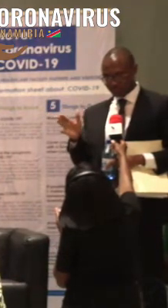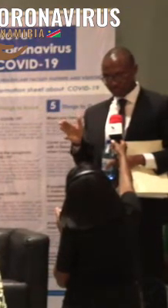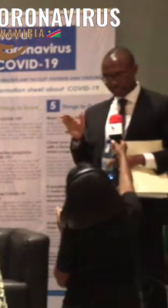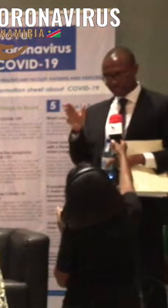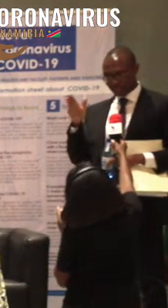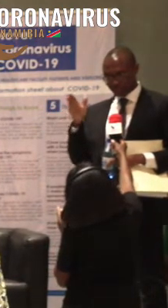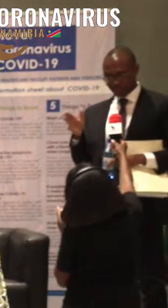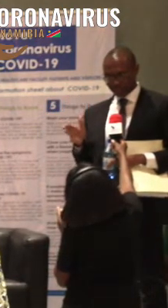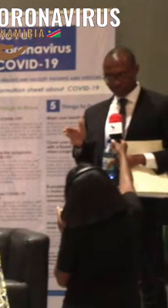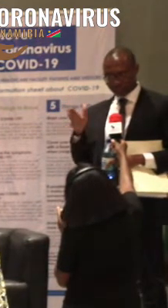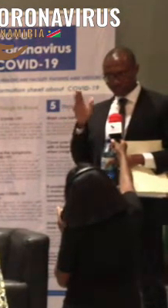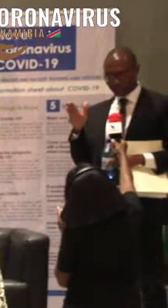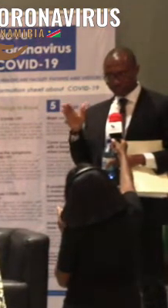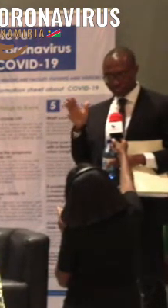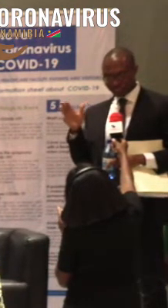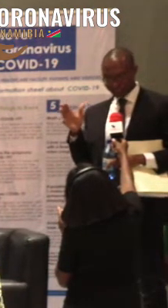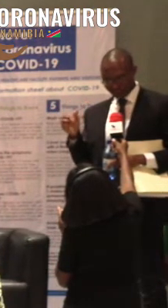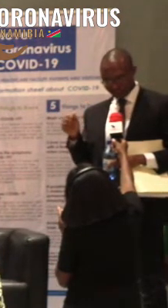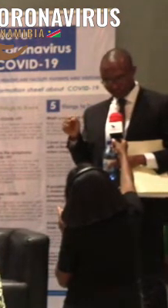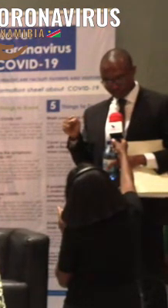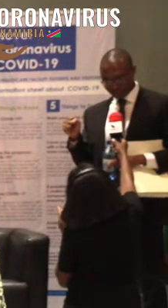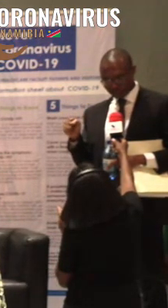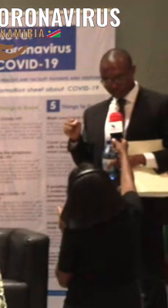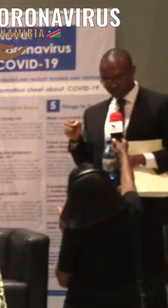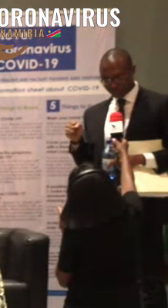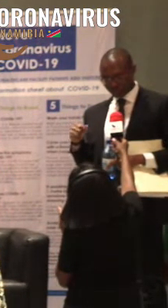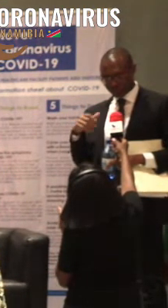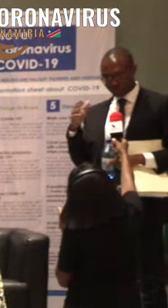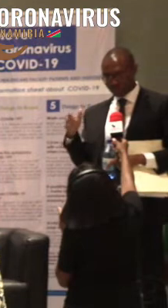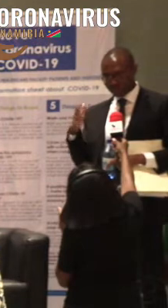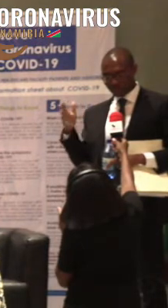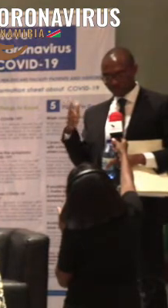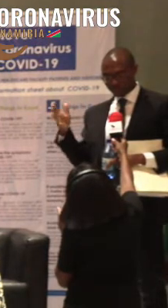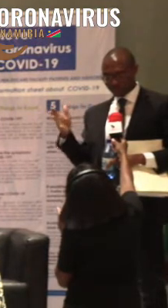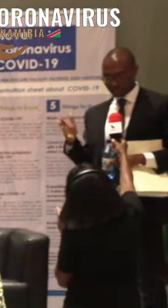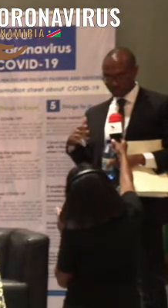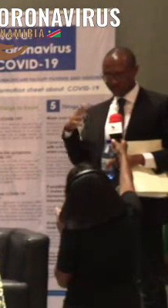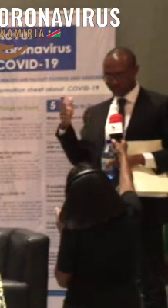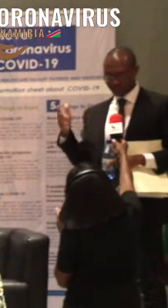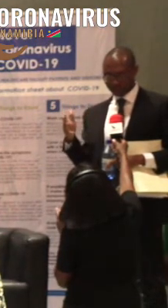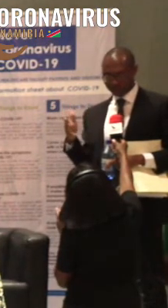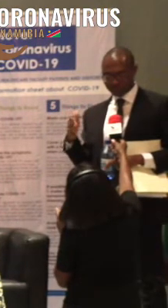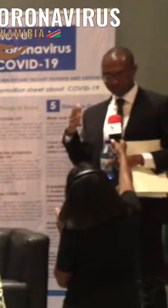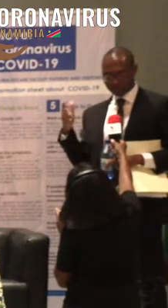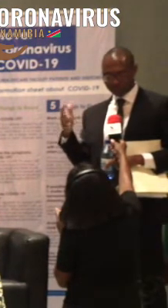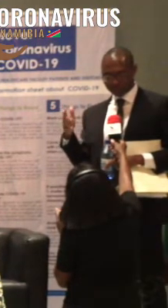grant is within his authority and jurisdiction. So with that, we come to the